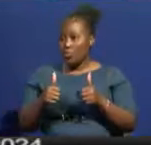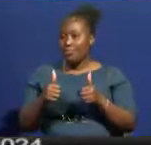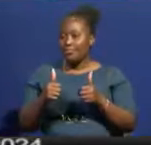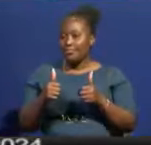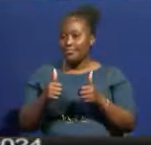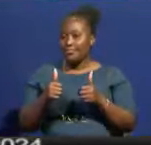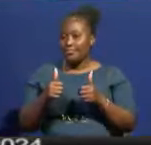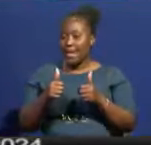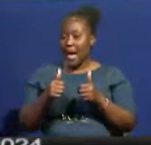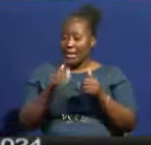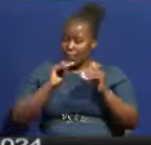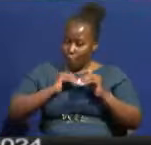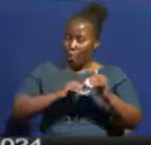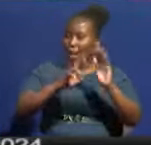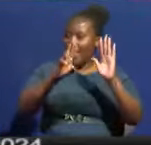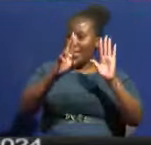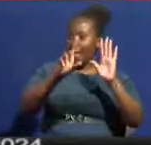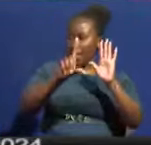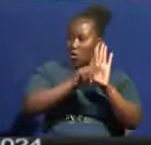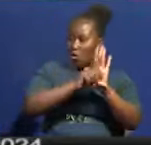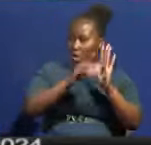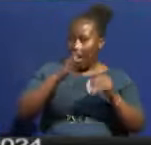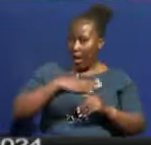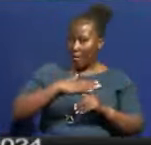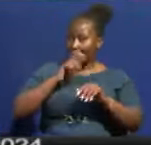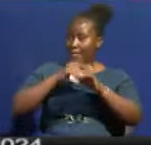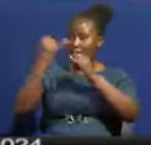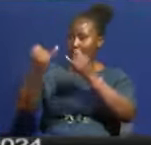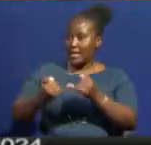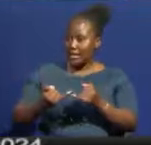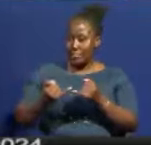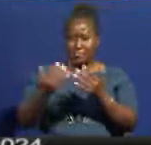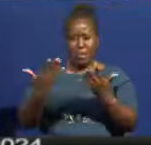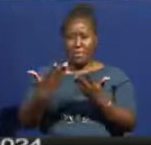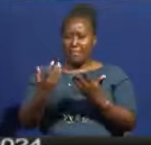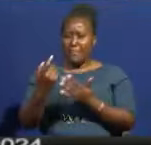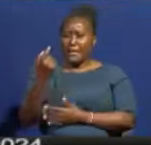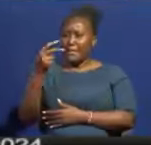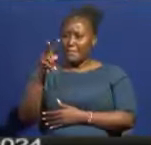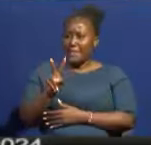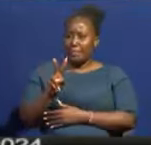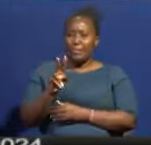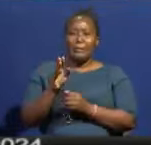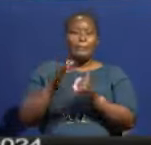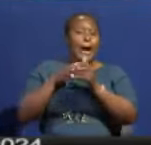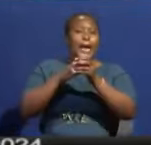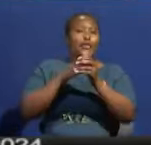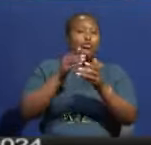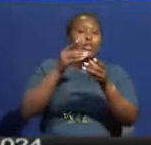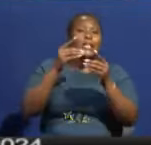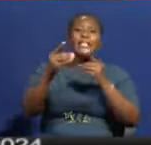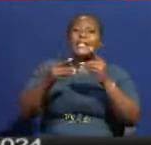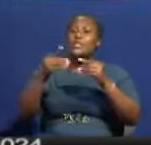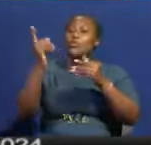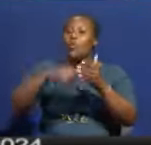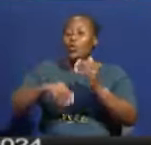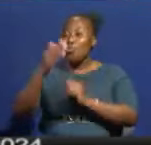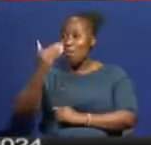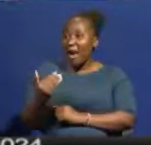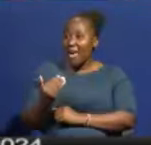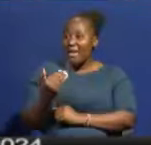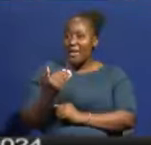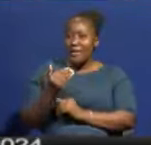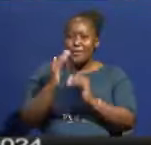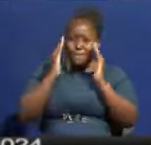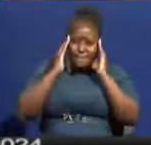contained in our standing orders. So when we're invited to media stations, maybe we'll be guarded in what we discuss, so that we do not go